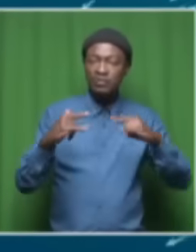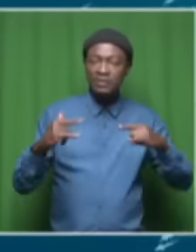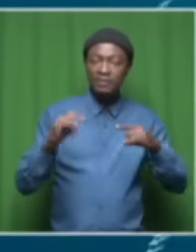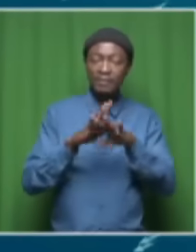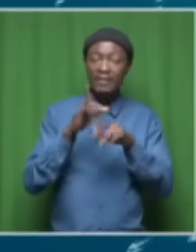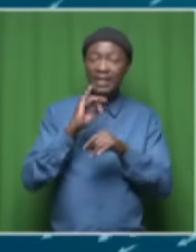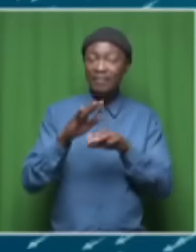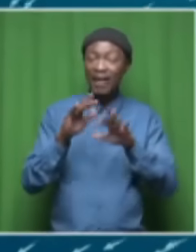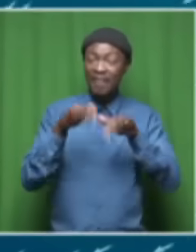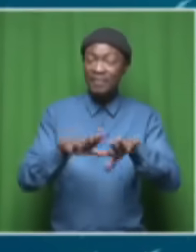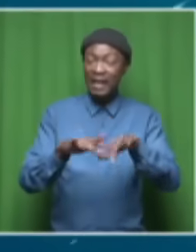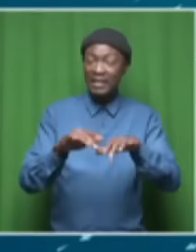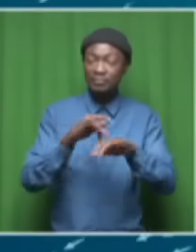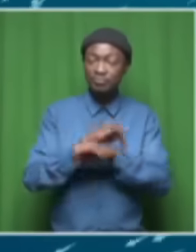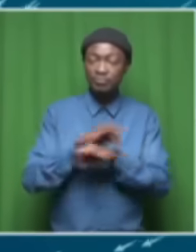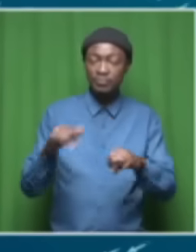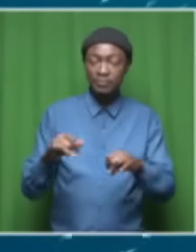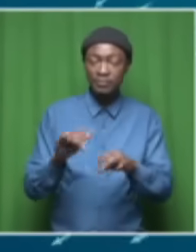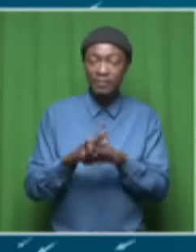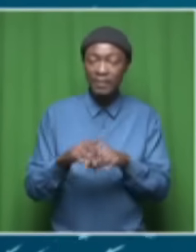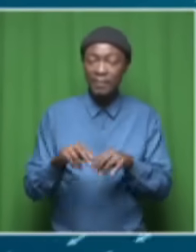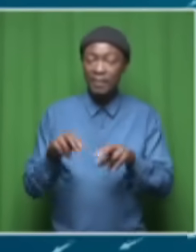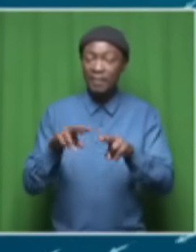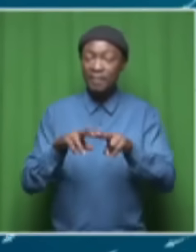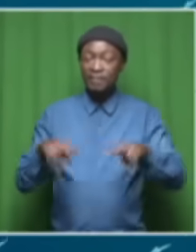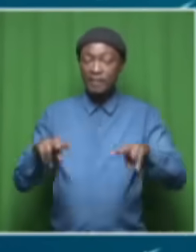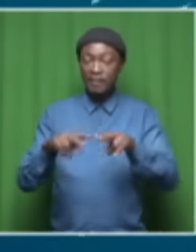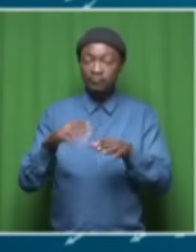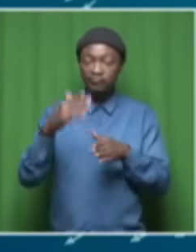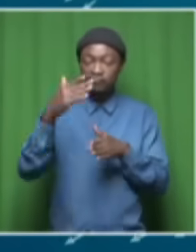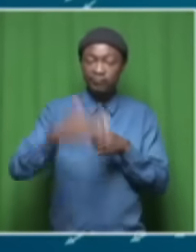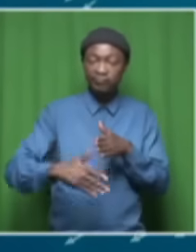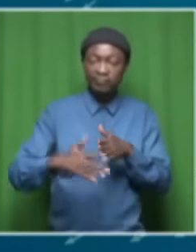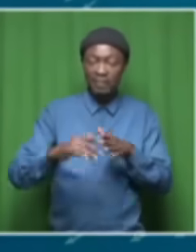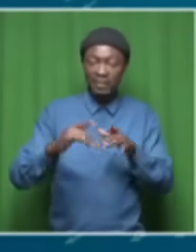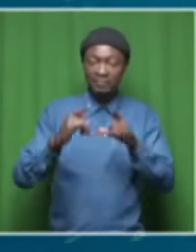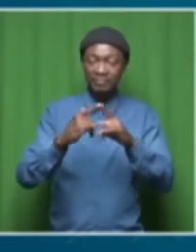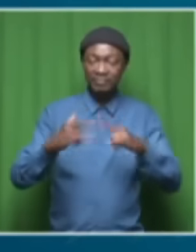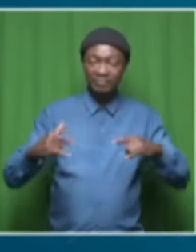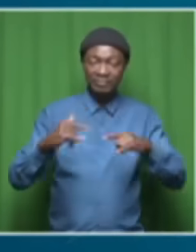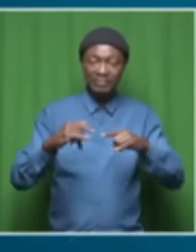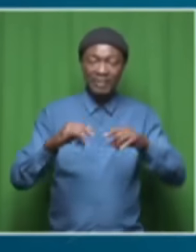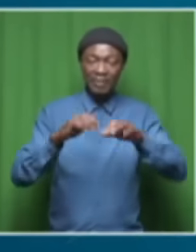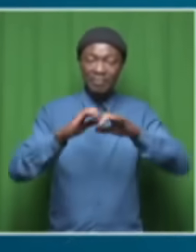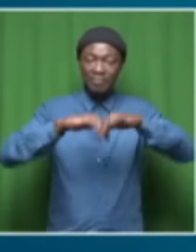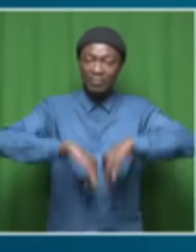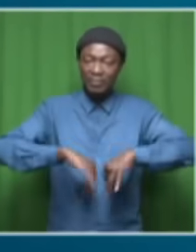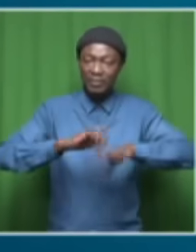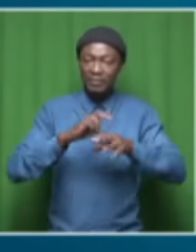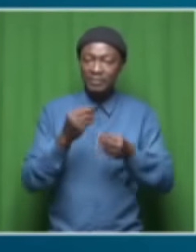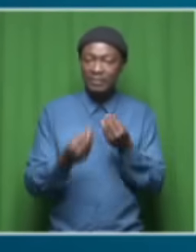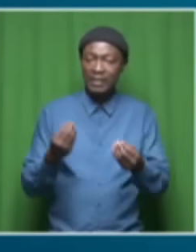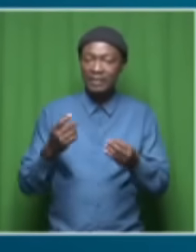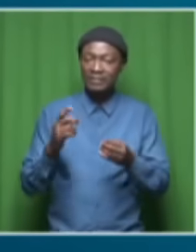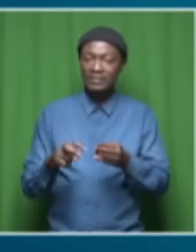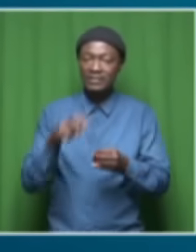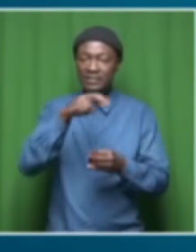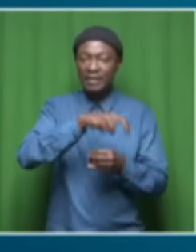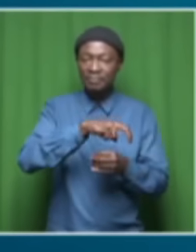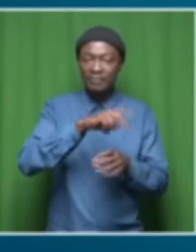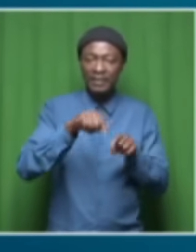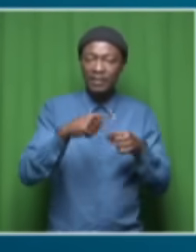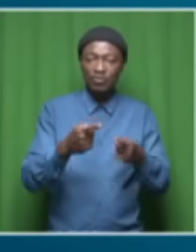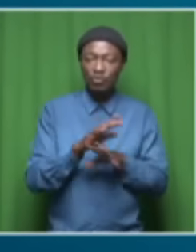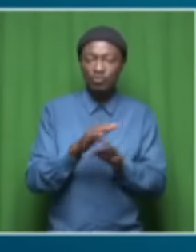severe floodings and then the villages are being cut off and kids they can't go to schools, and the elderly living, they can't